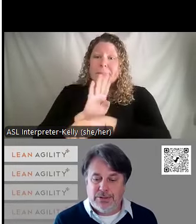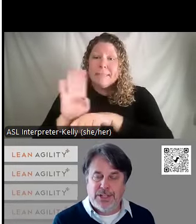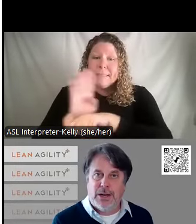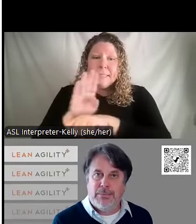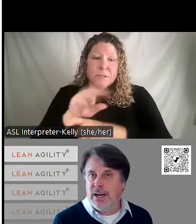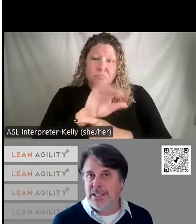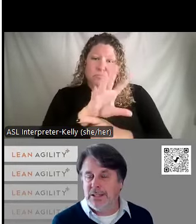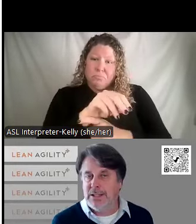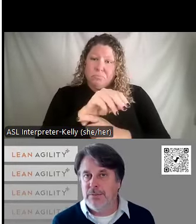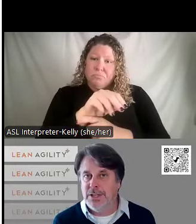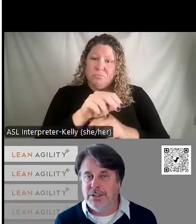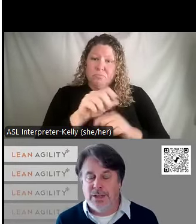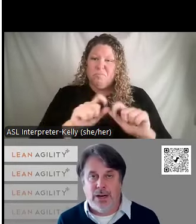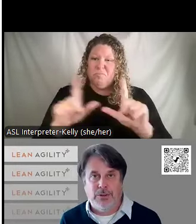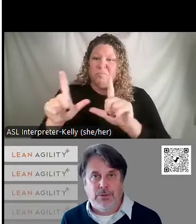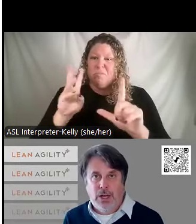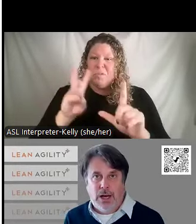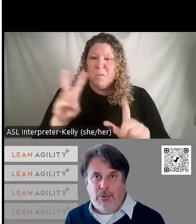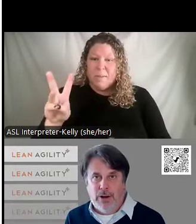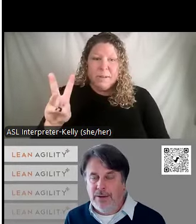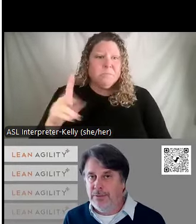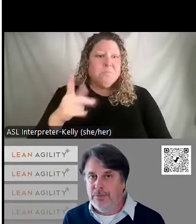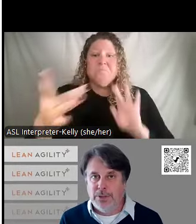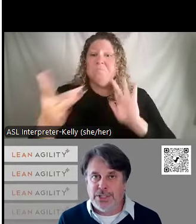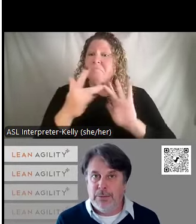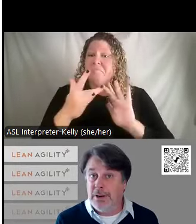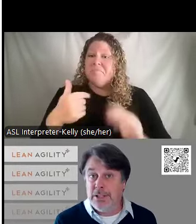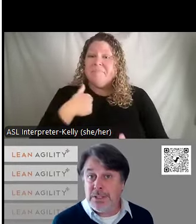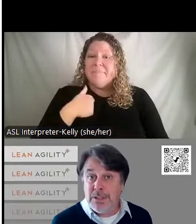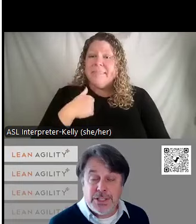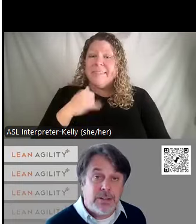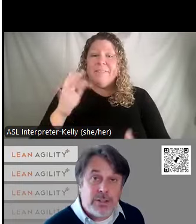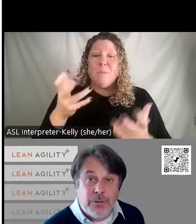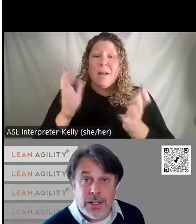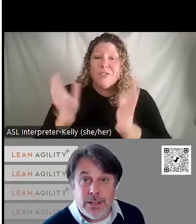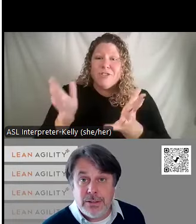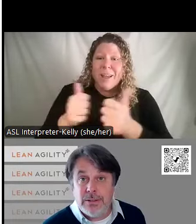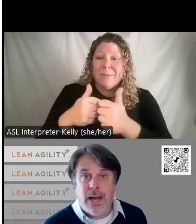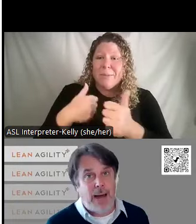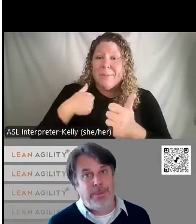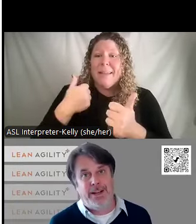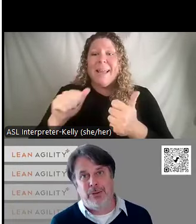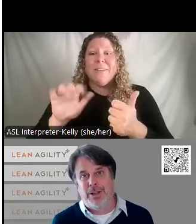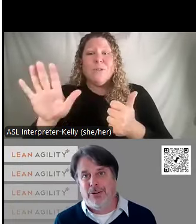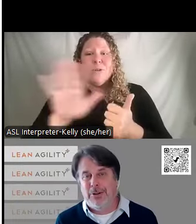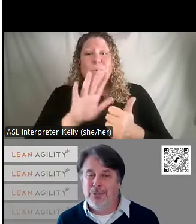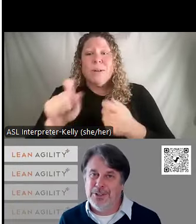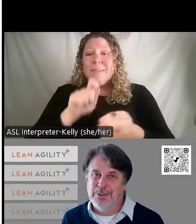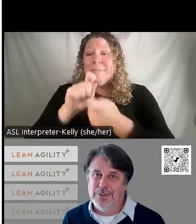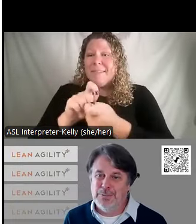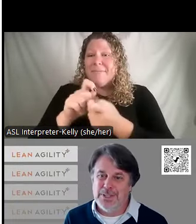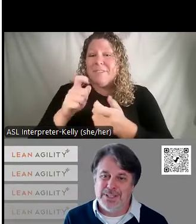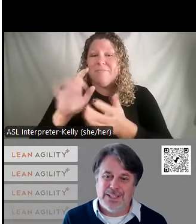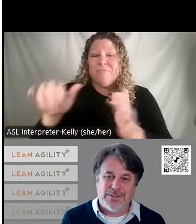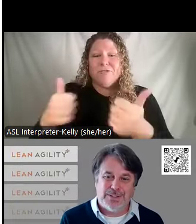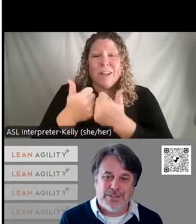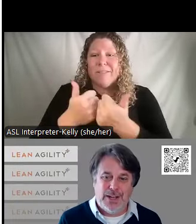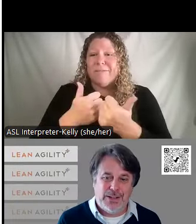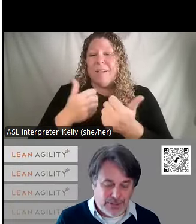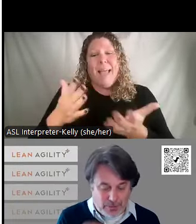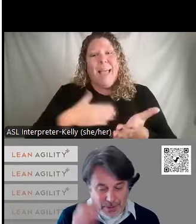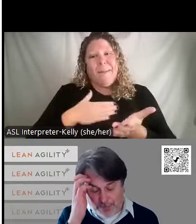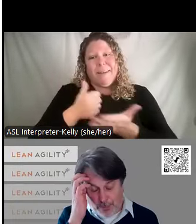hesitate to reach out. My contact information is there if you want to have an informal chat about any specific challenges you're running into. Happy to help. Really want you folks to be successful.